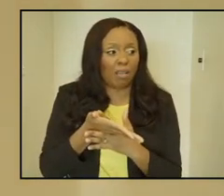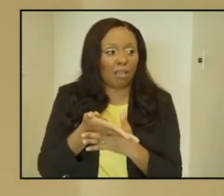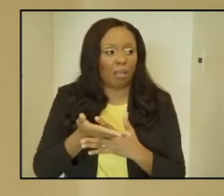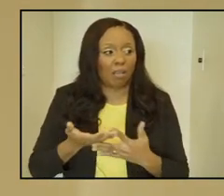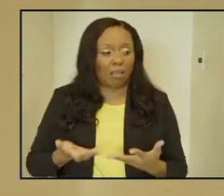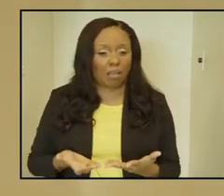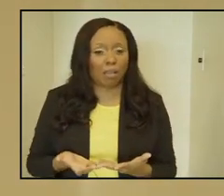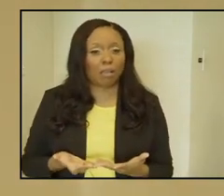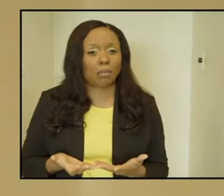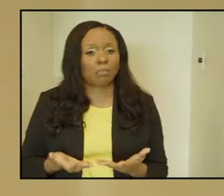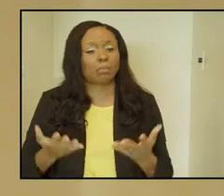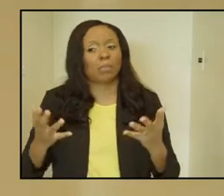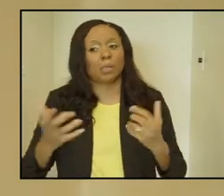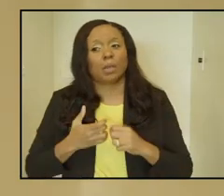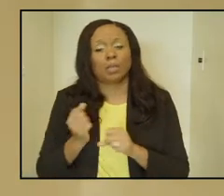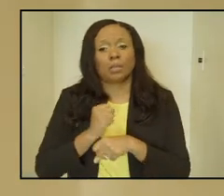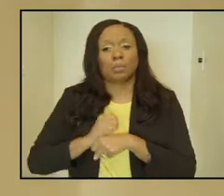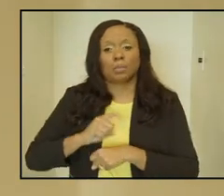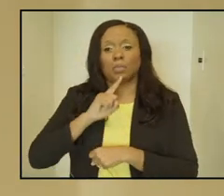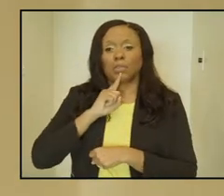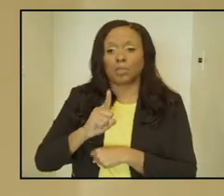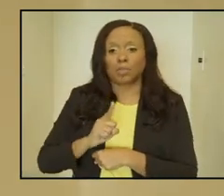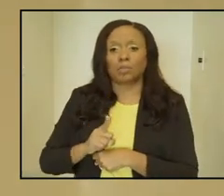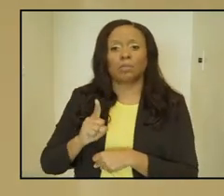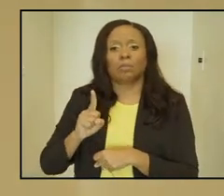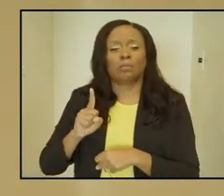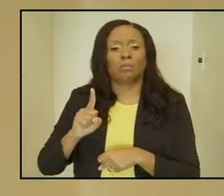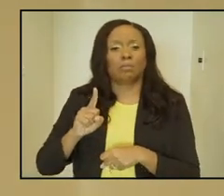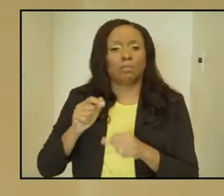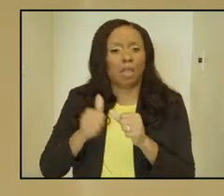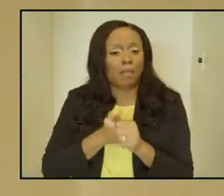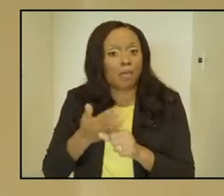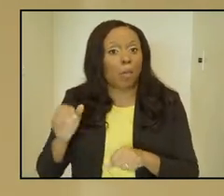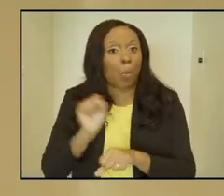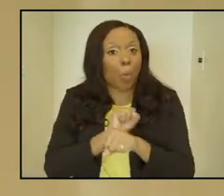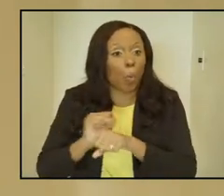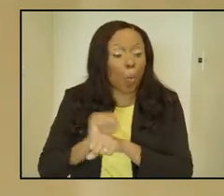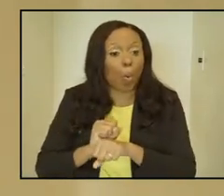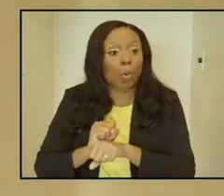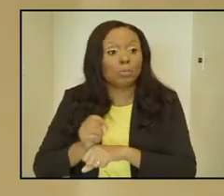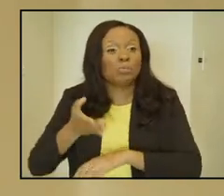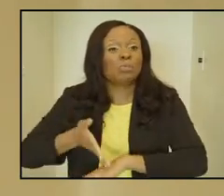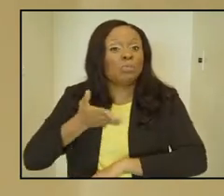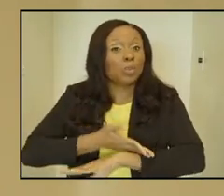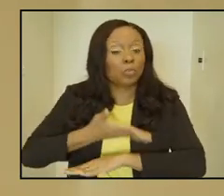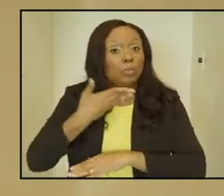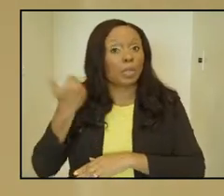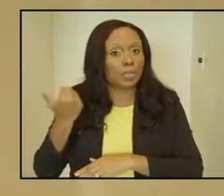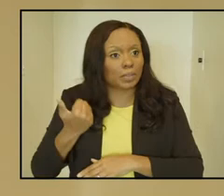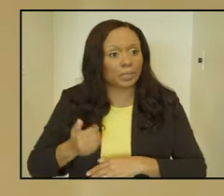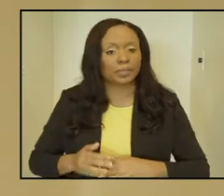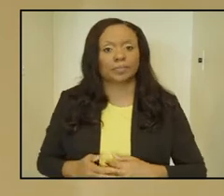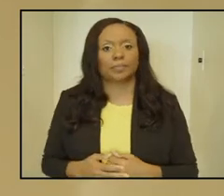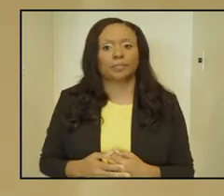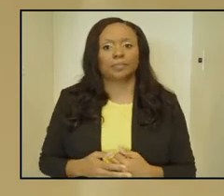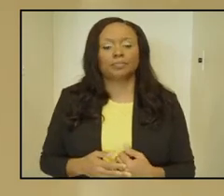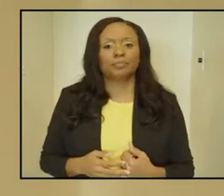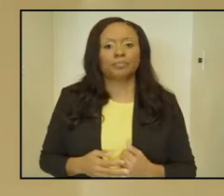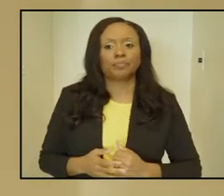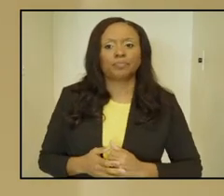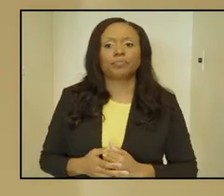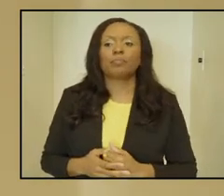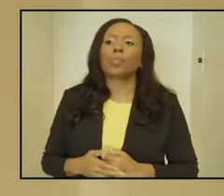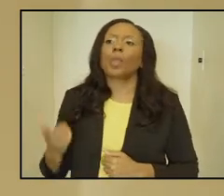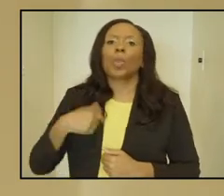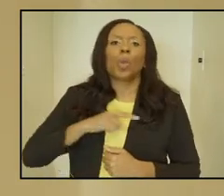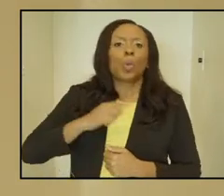they are as efficient and fit for purpose as possible. In doing this exercise, we took into account the suggestions,